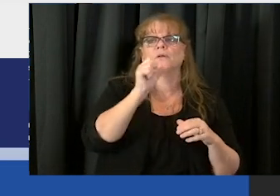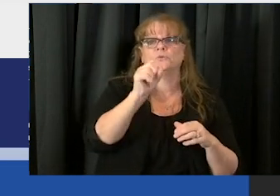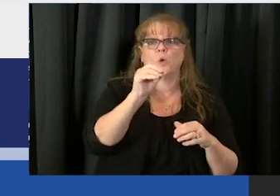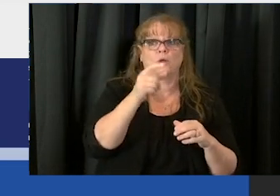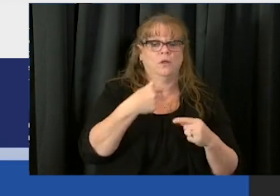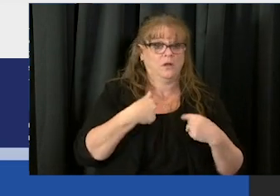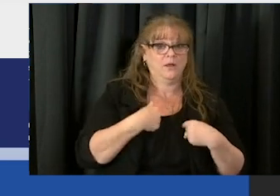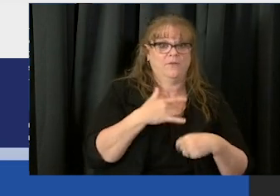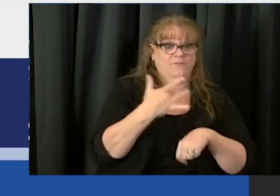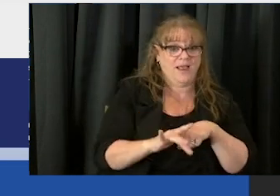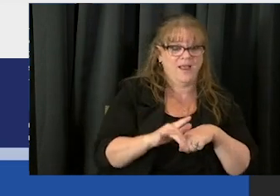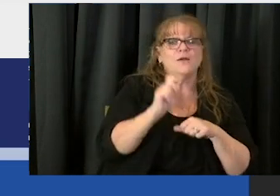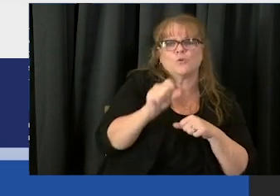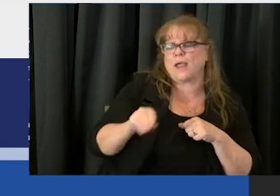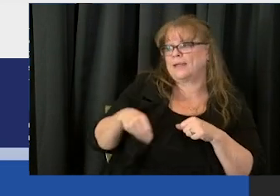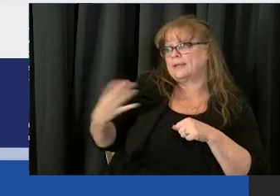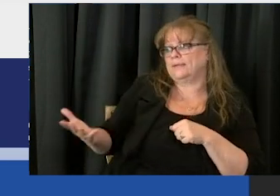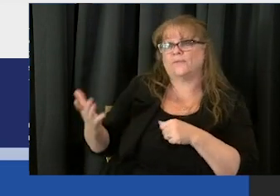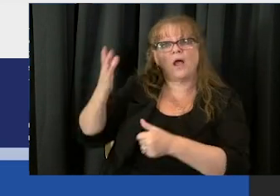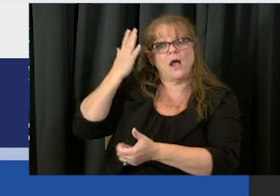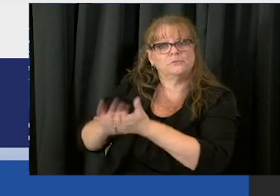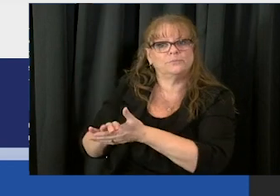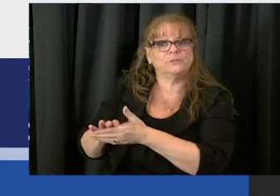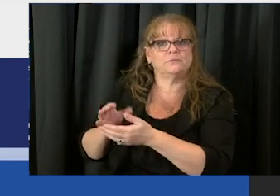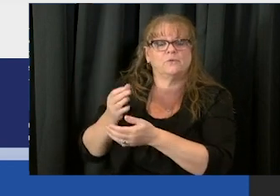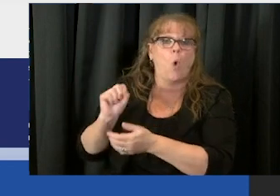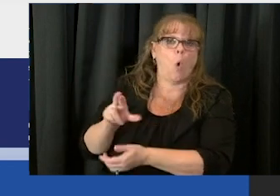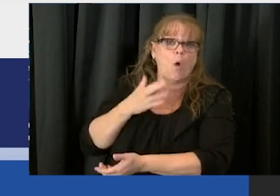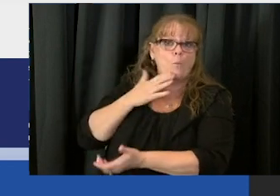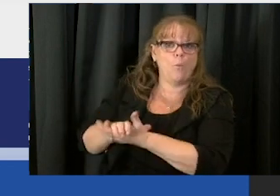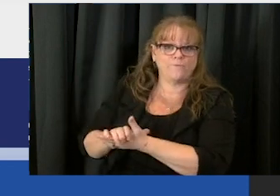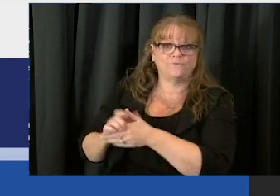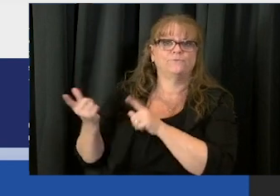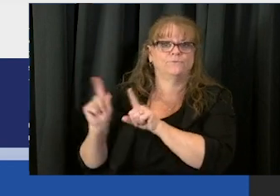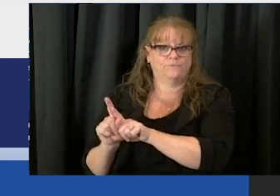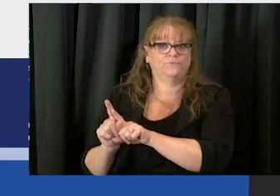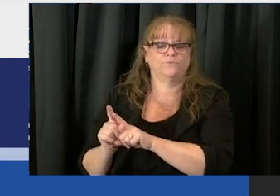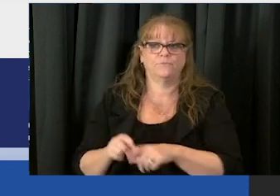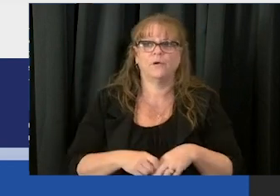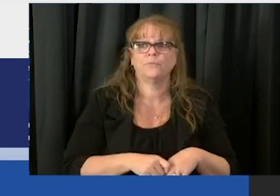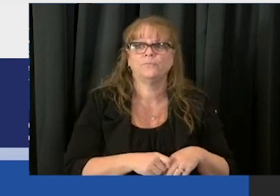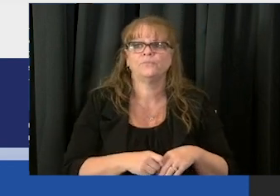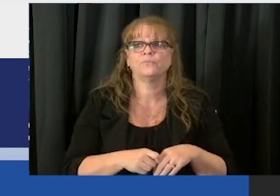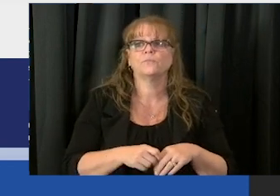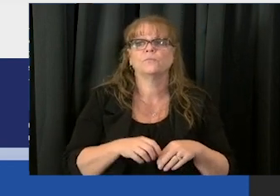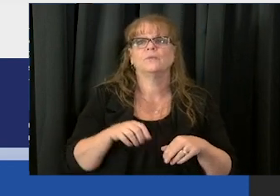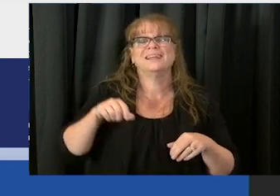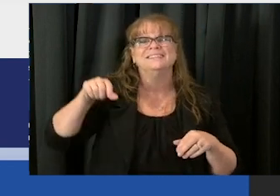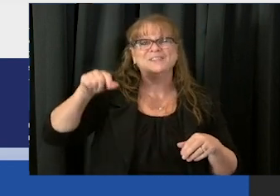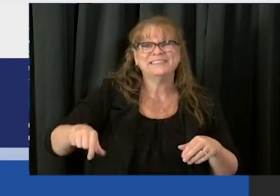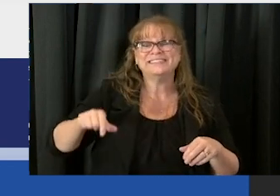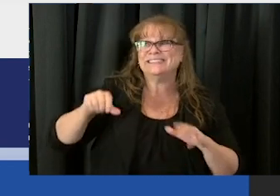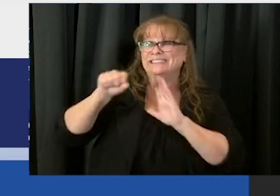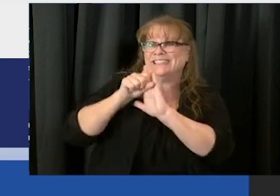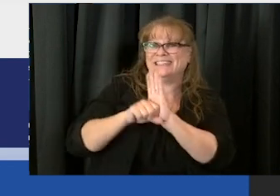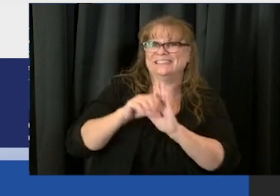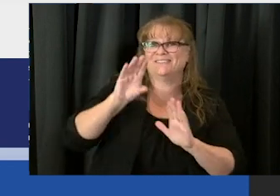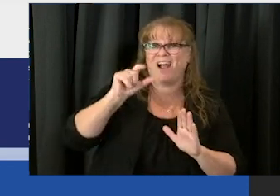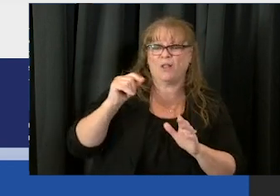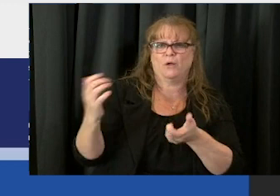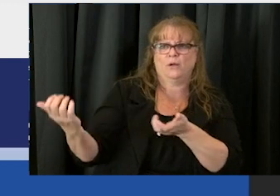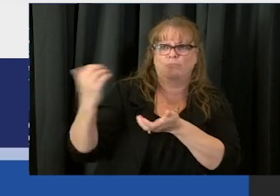allocation from the state, Centura is working through their current health folks, but then they are opening their portal to others